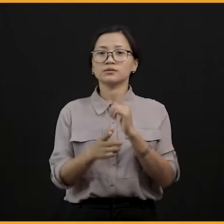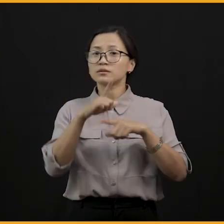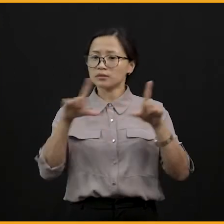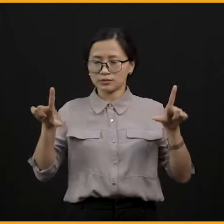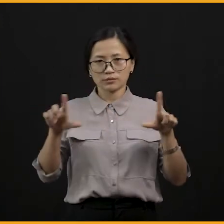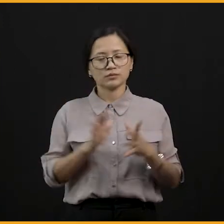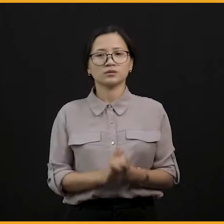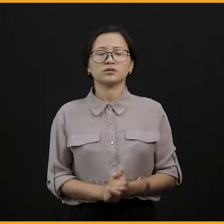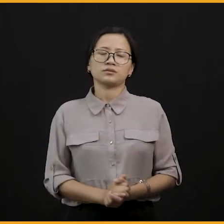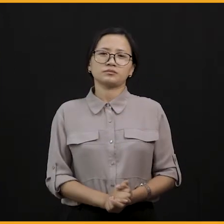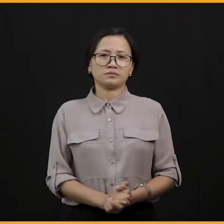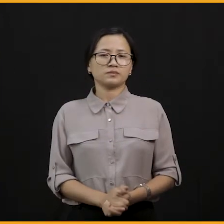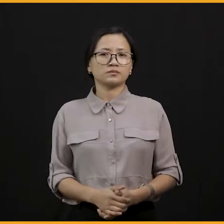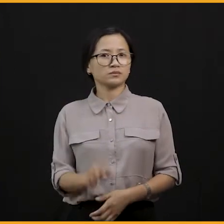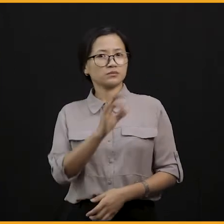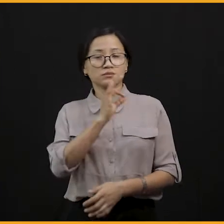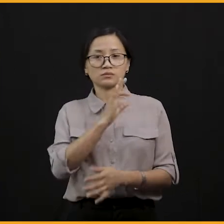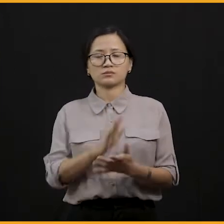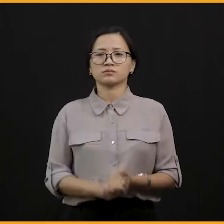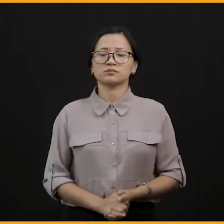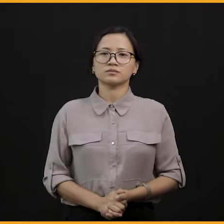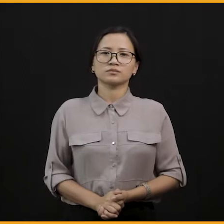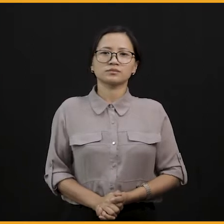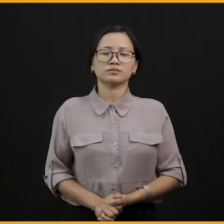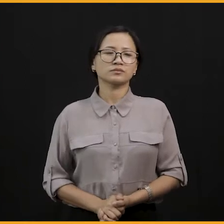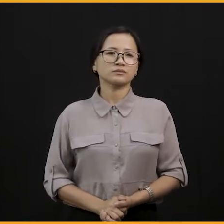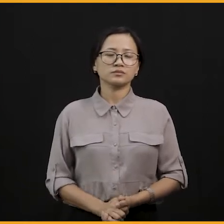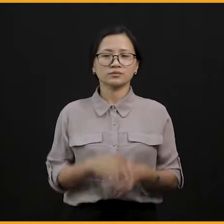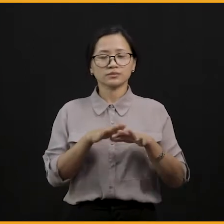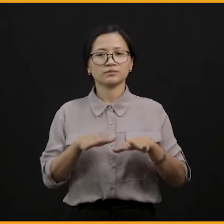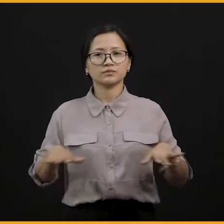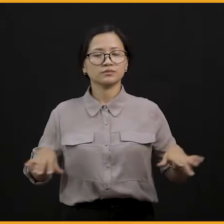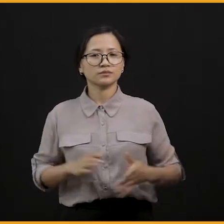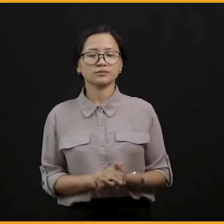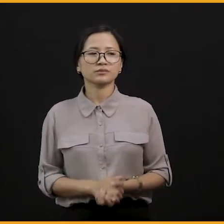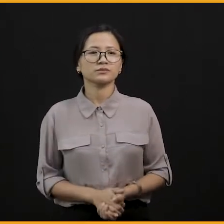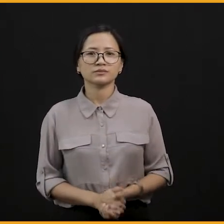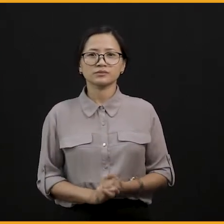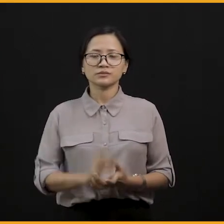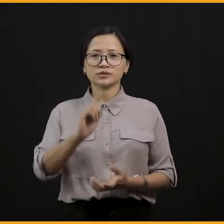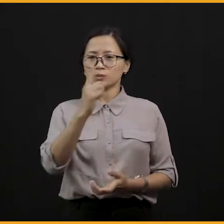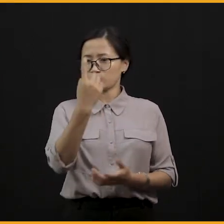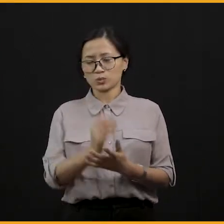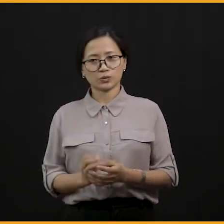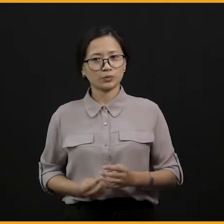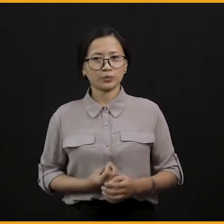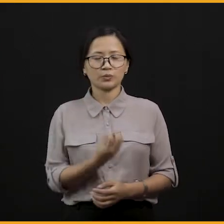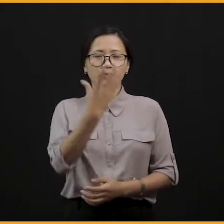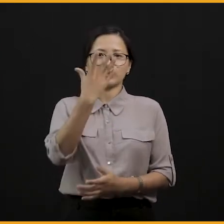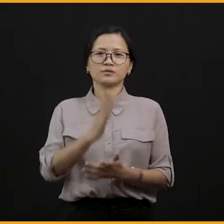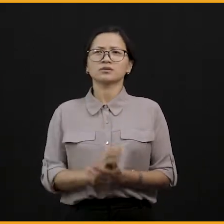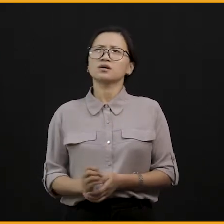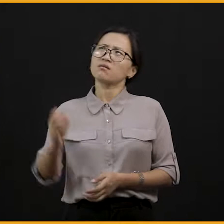Okay? So it's interesting, right? Okay. So students, one morning, it was a